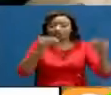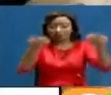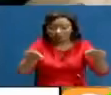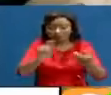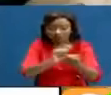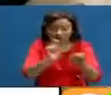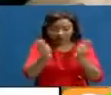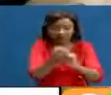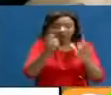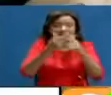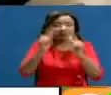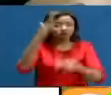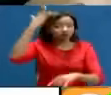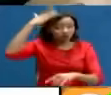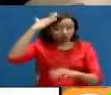that could determine how this